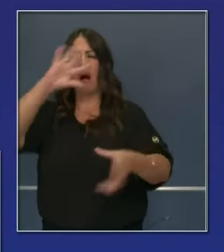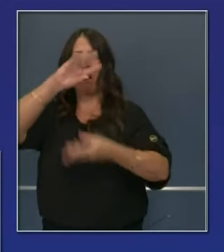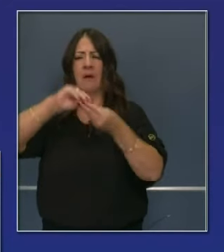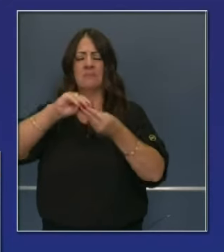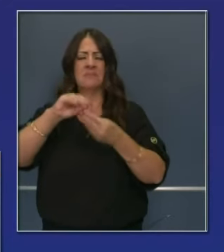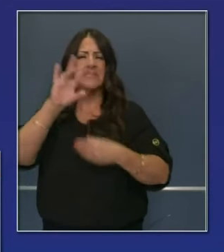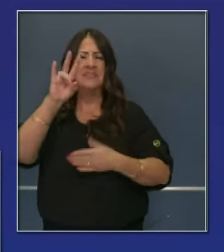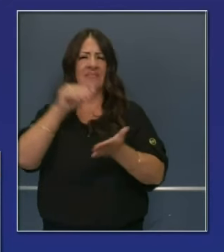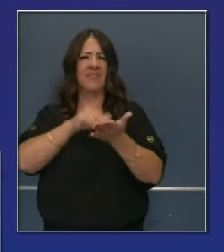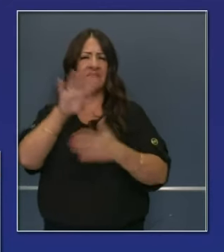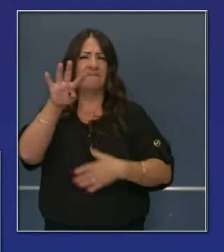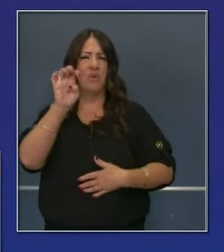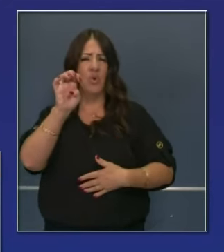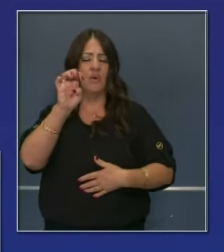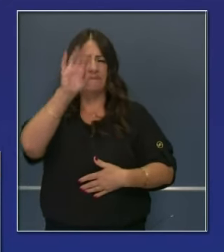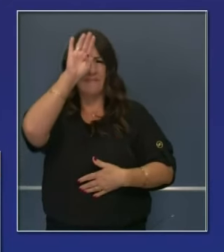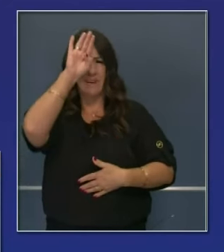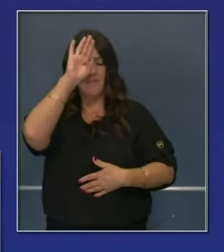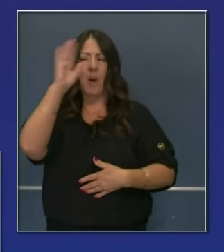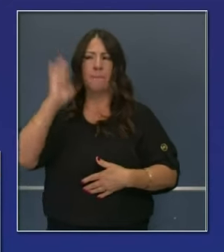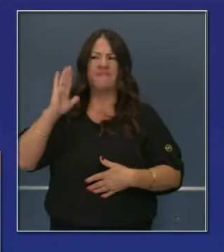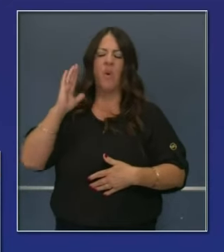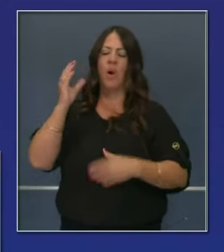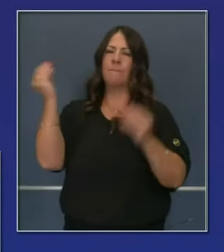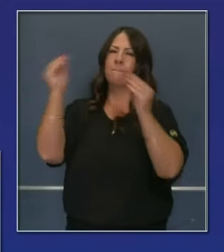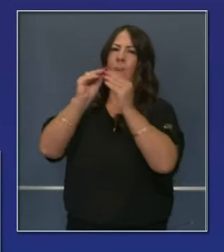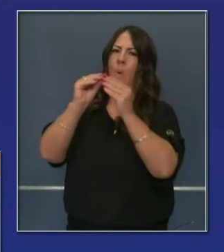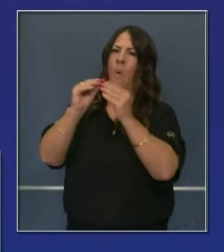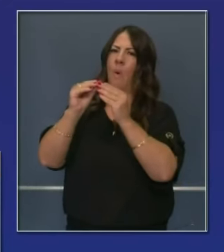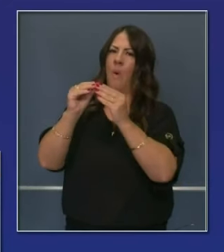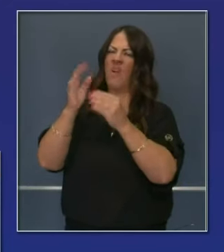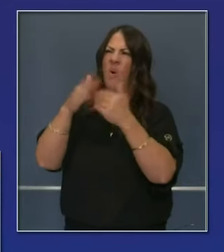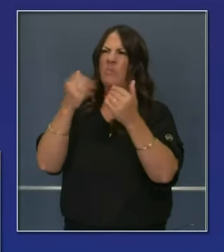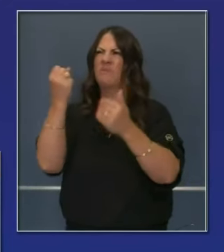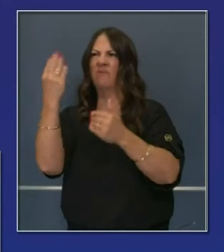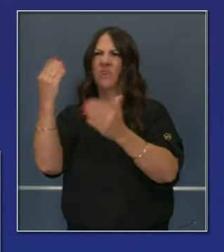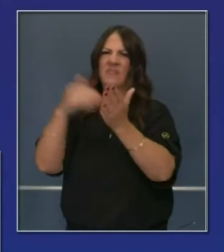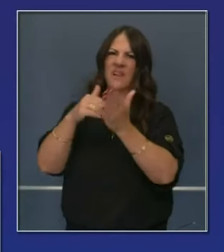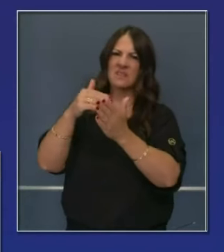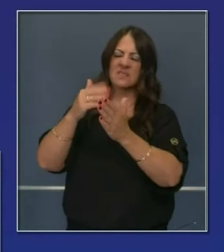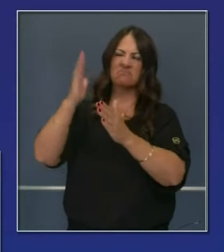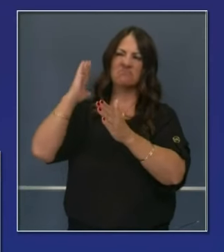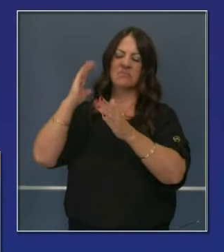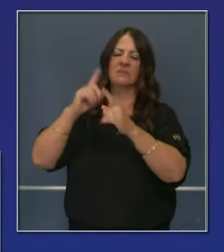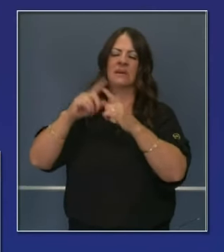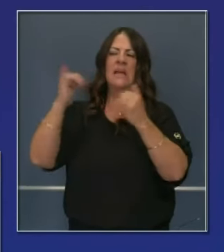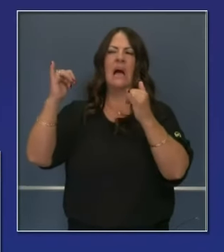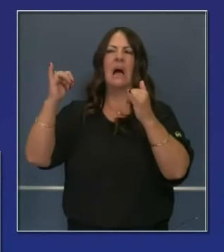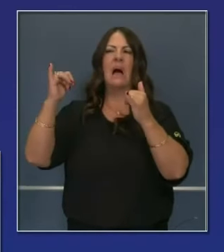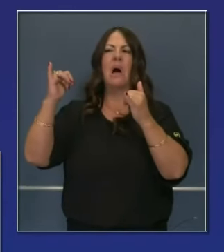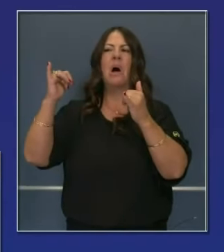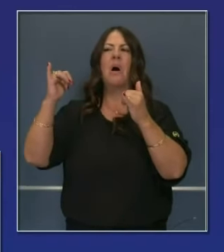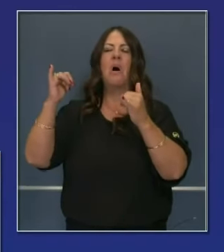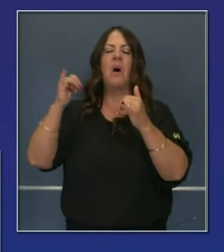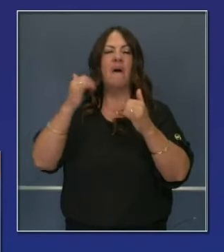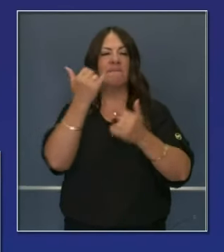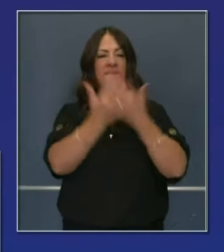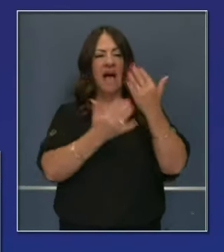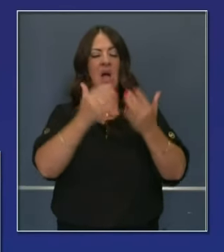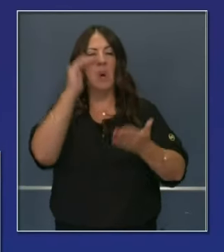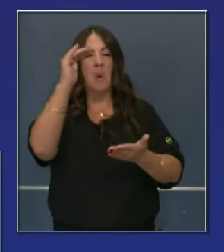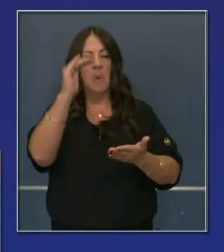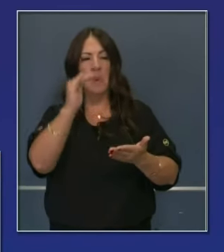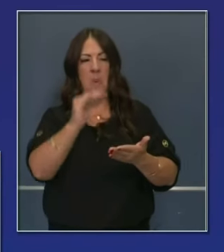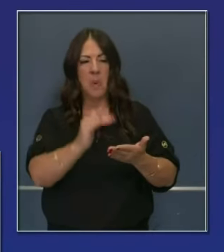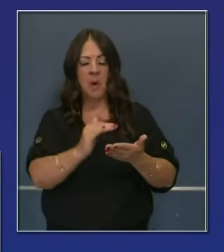significantly from the number of firefighters working the lines just a few weeks back. Heroic work, extraordinary work by CAL FIRE,